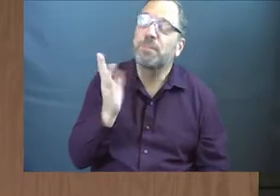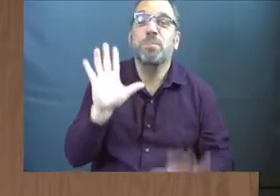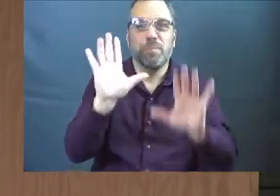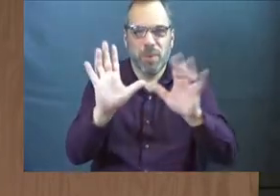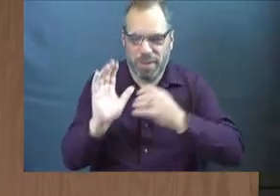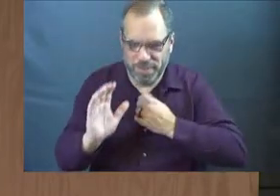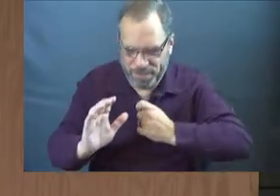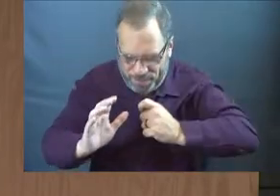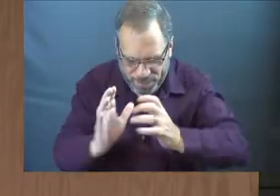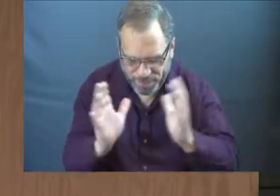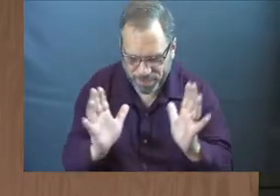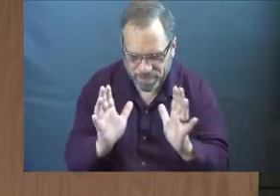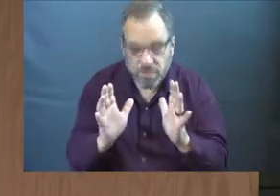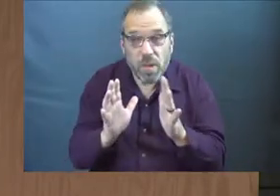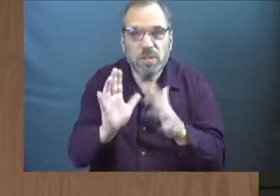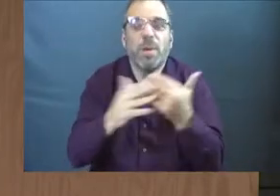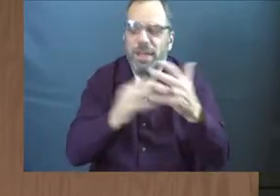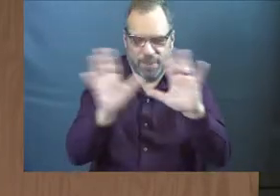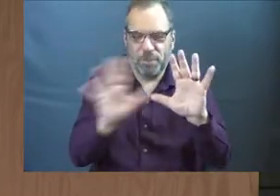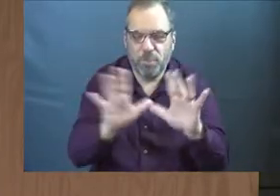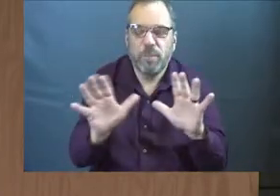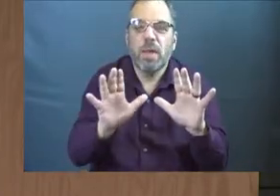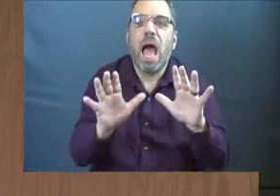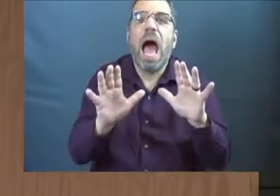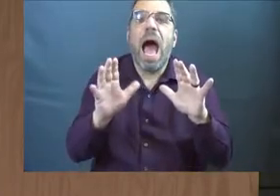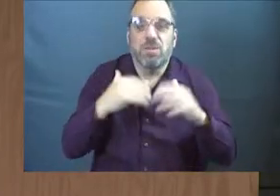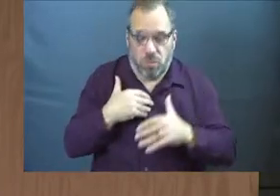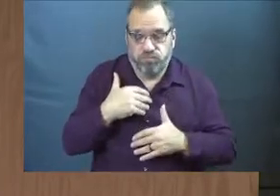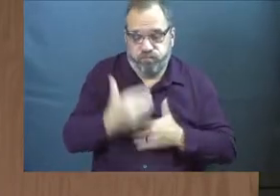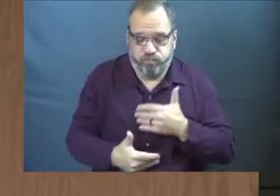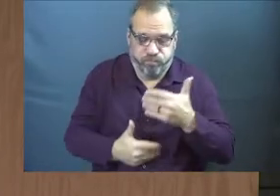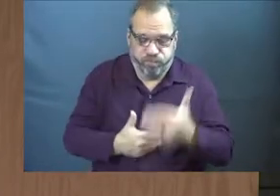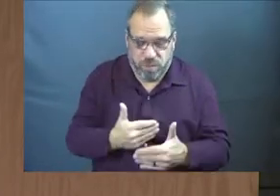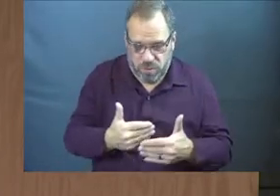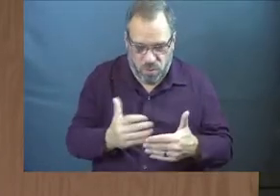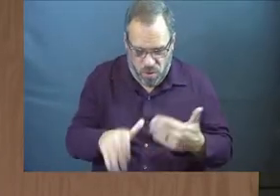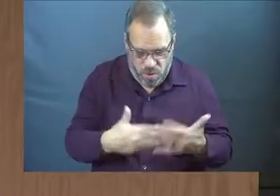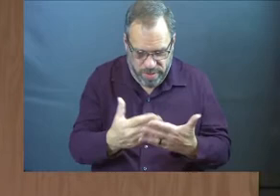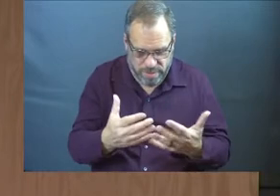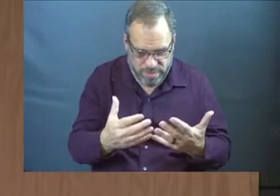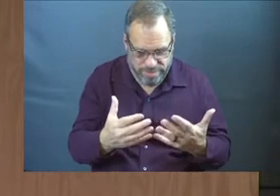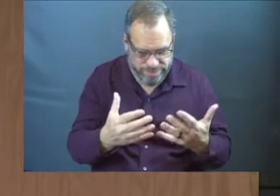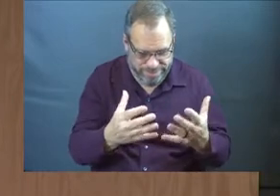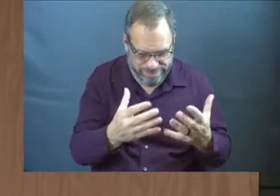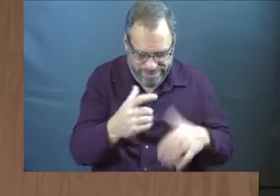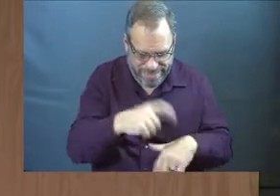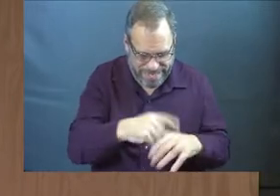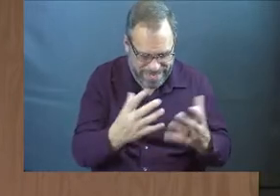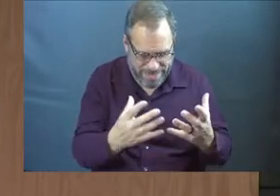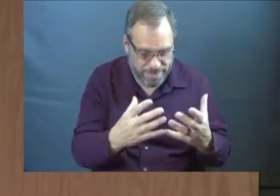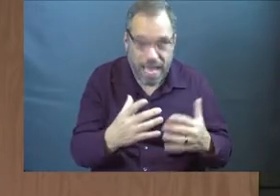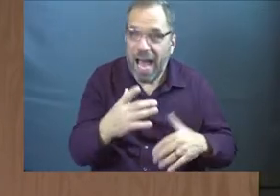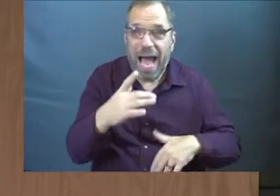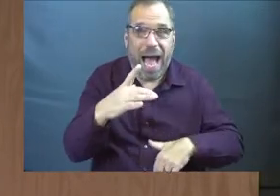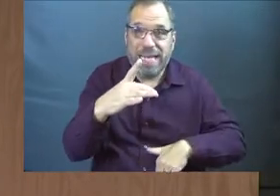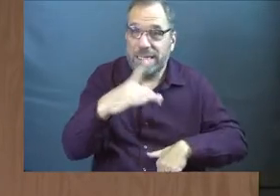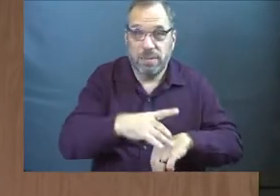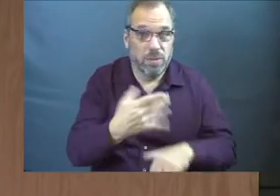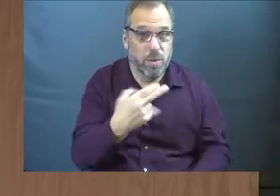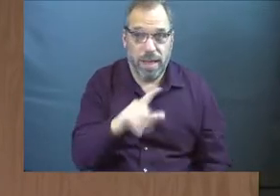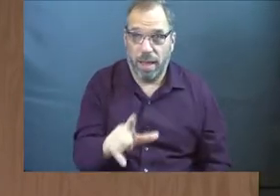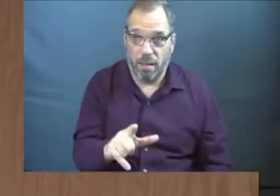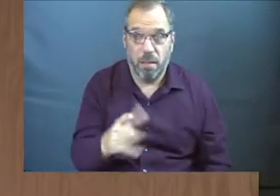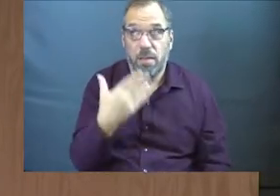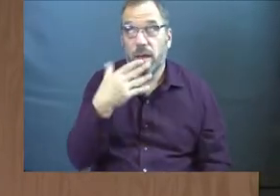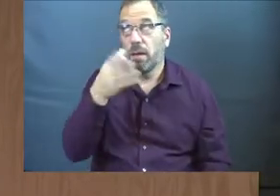And so it worked on me. Anyway, so I'm going along, and I just give it all of this time, and I didn't go to hell, thank God.